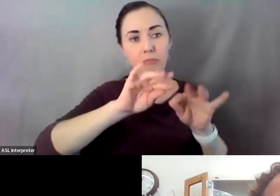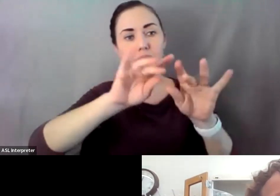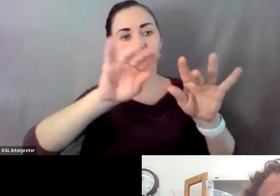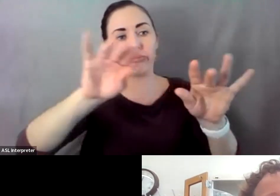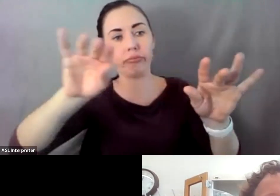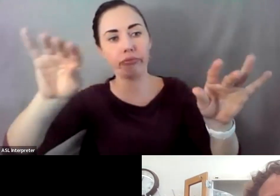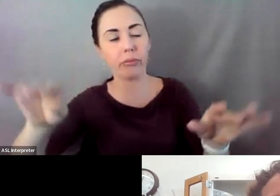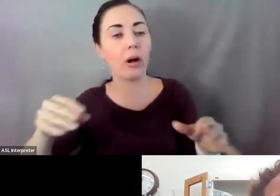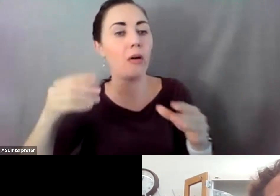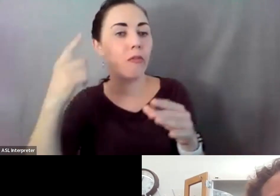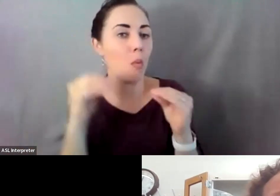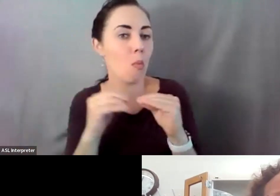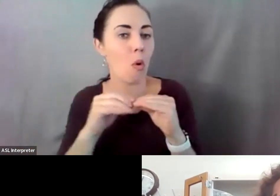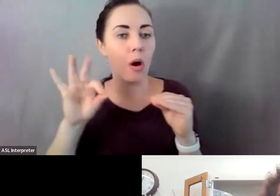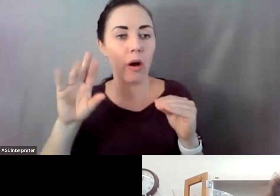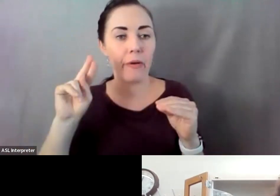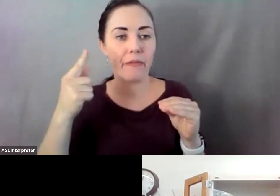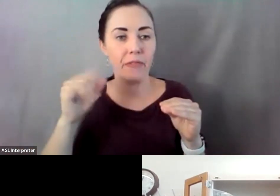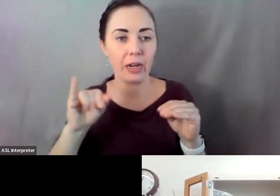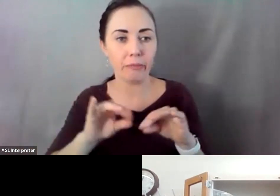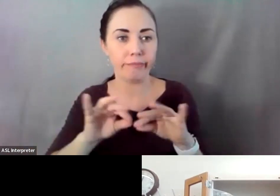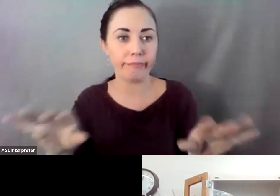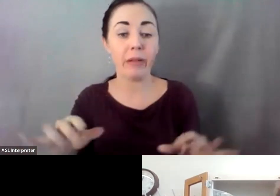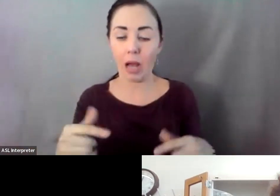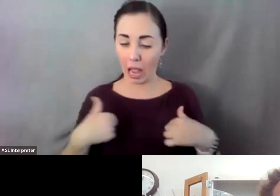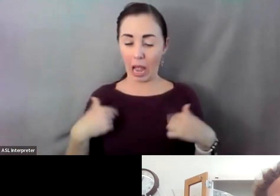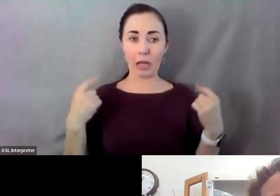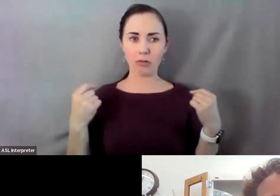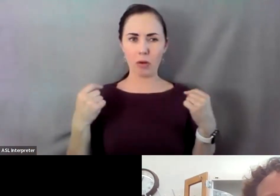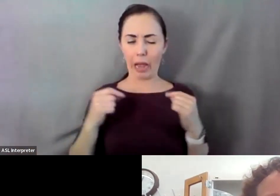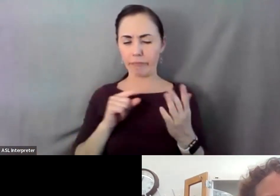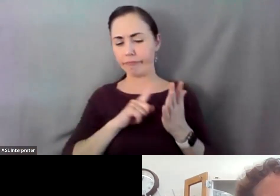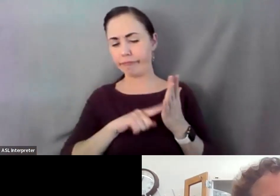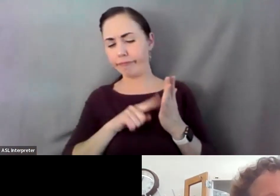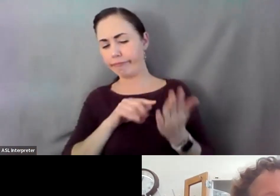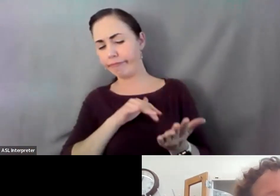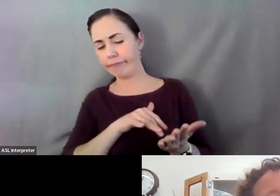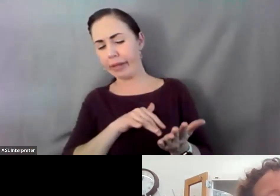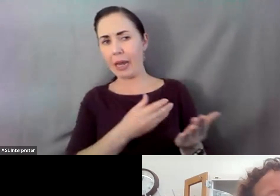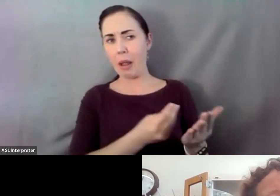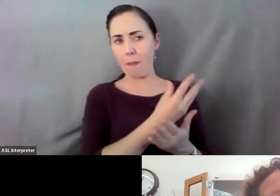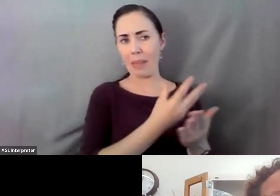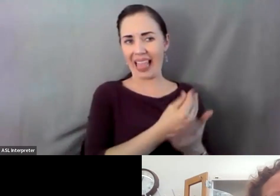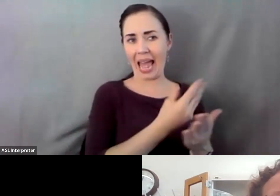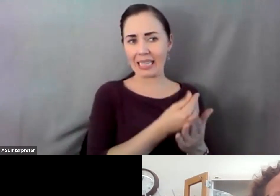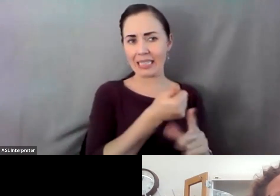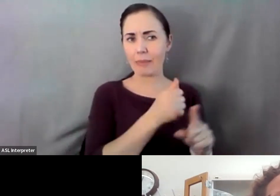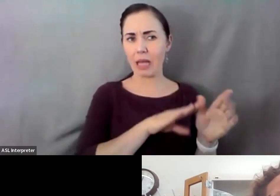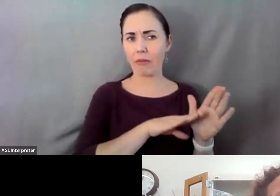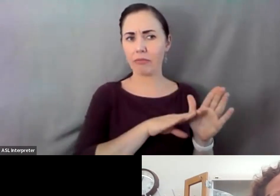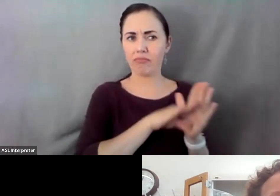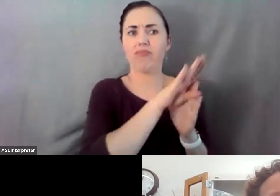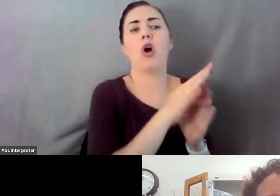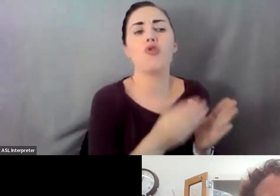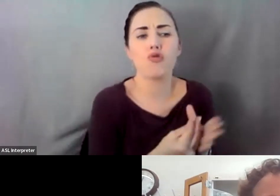And so I study what different fungi do to help plants grow. And I mentioned that a little bit in the video, but I try to understand